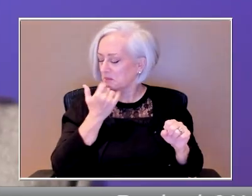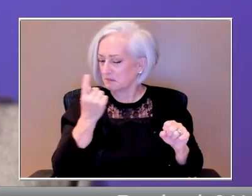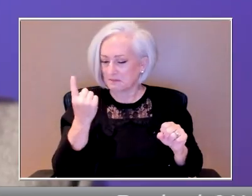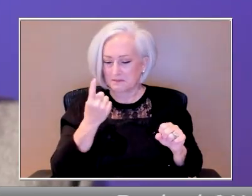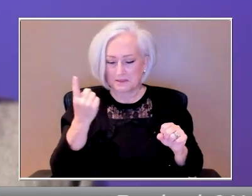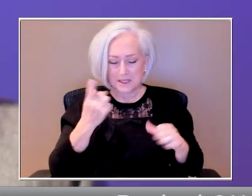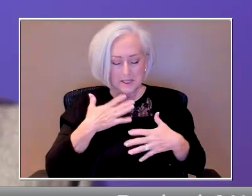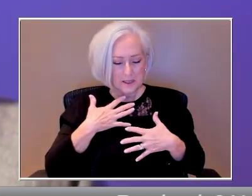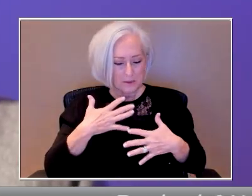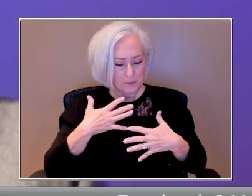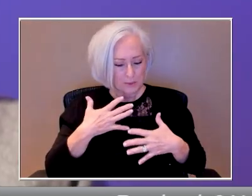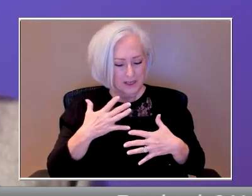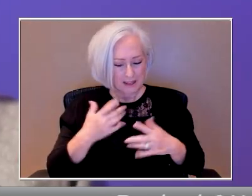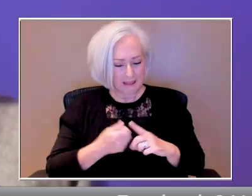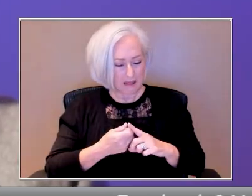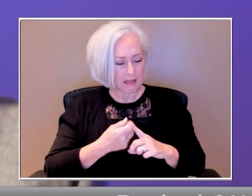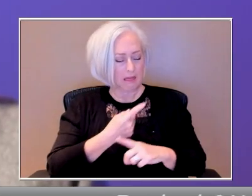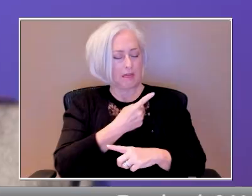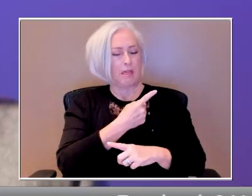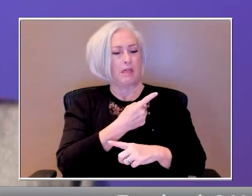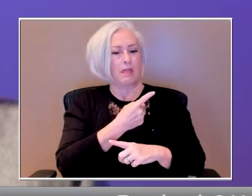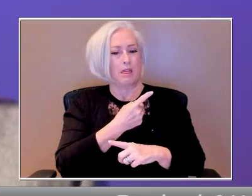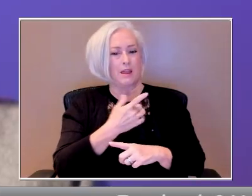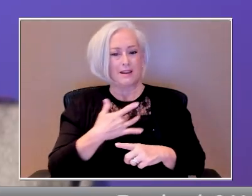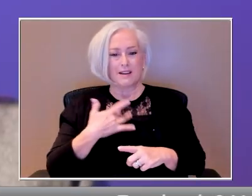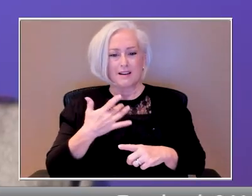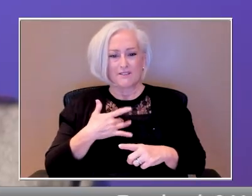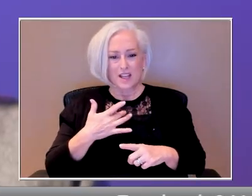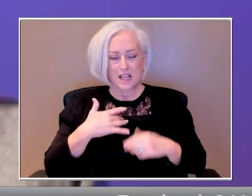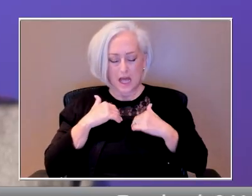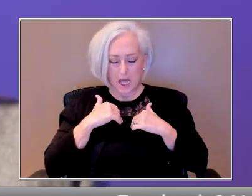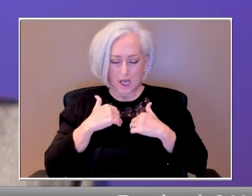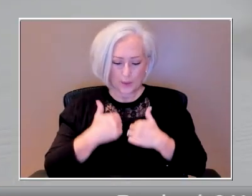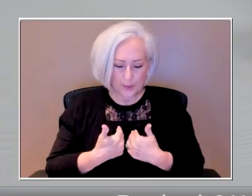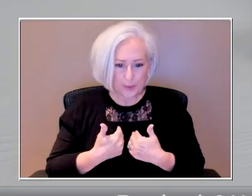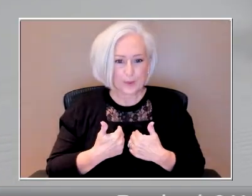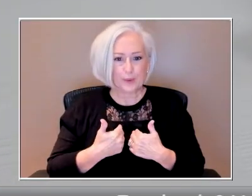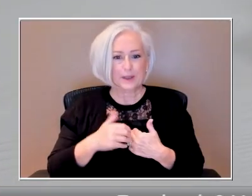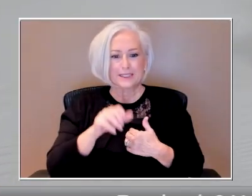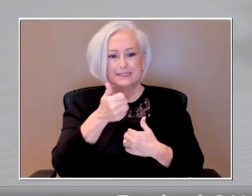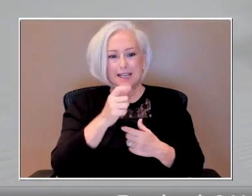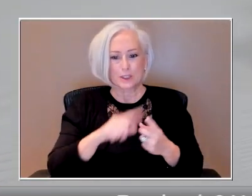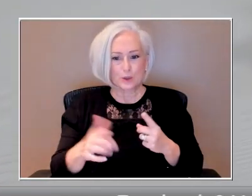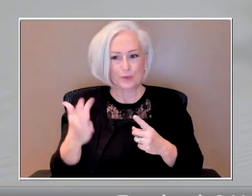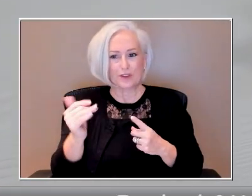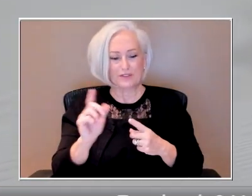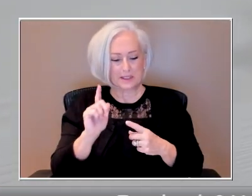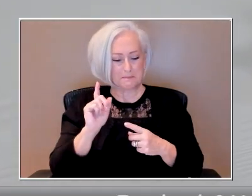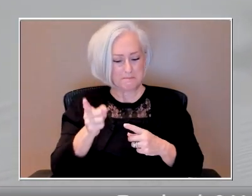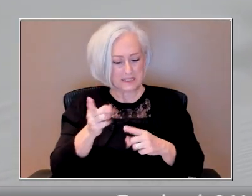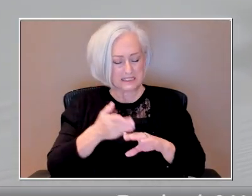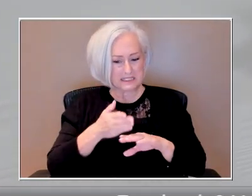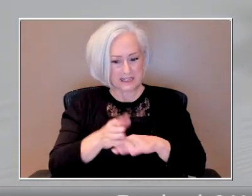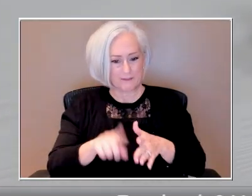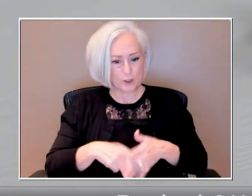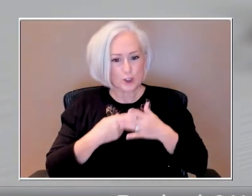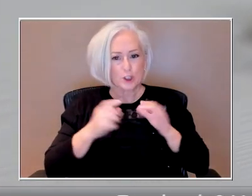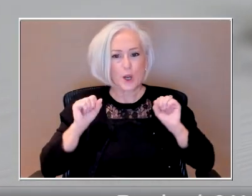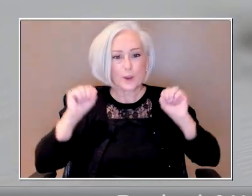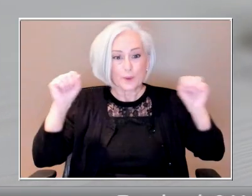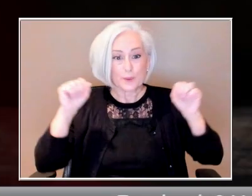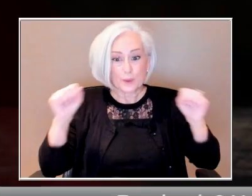technique is really off. I feel like I get really tired now about 10 to 15 minutes in. He went to the doctor and the tests and scans revealed